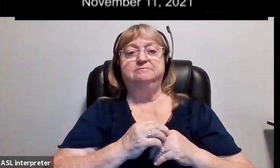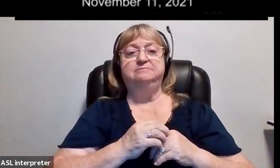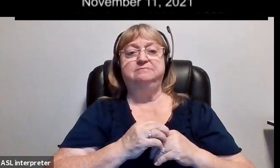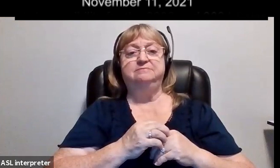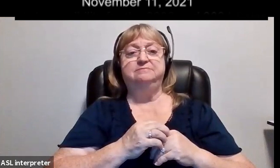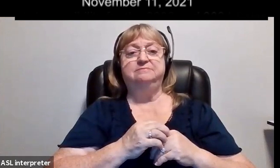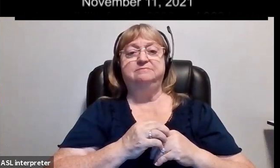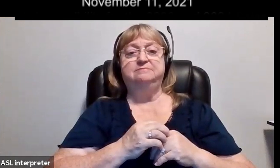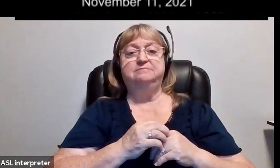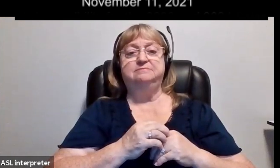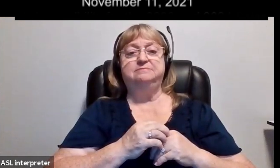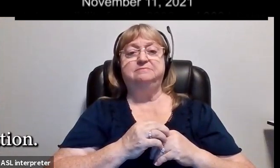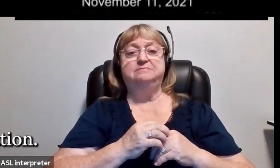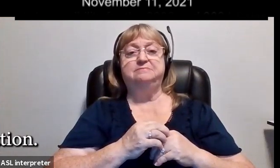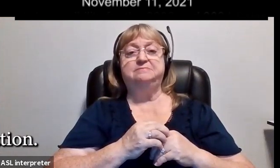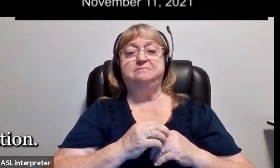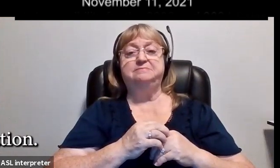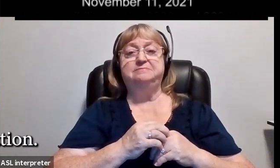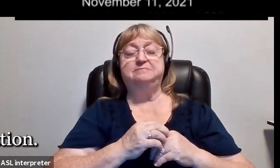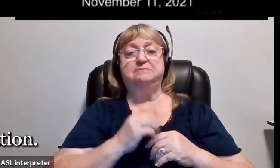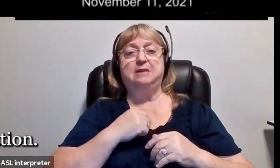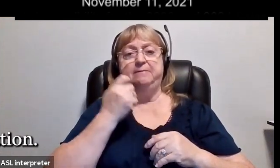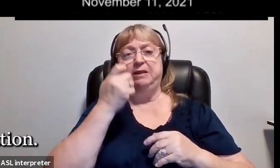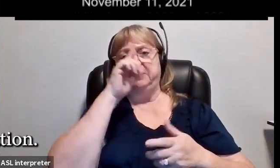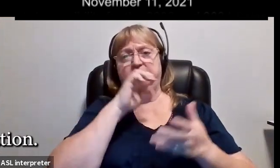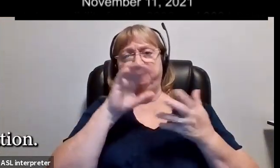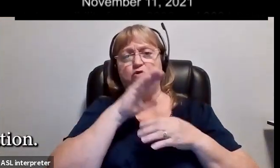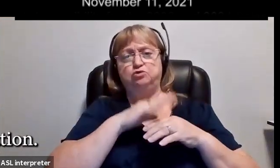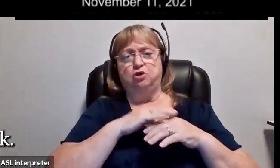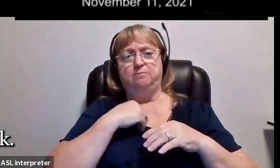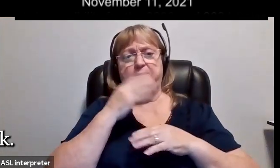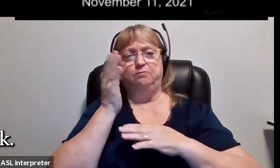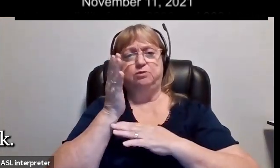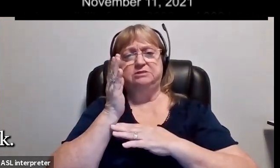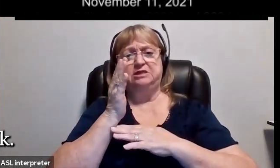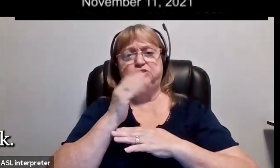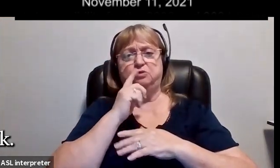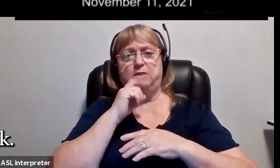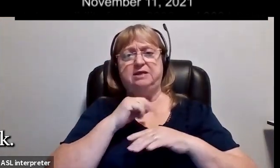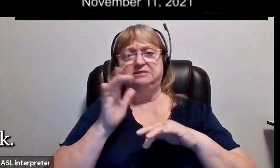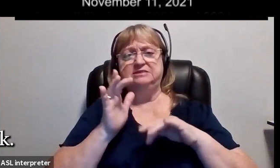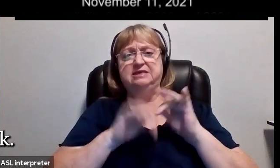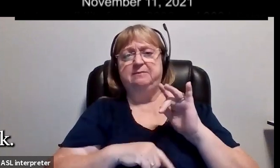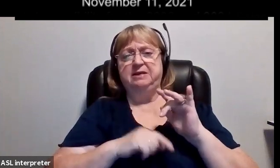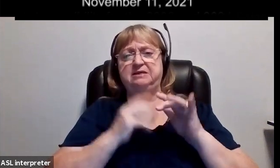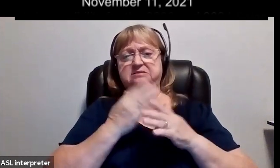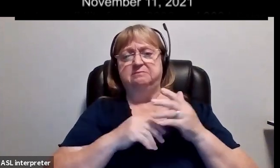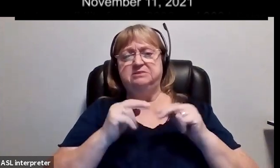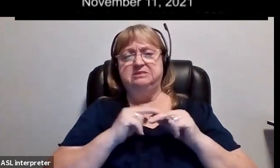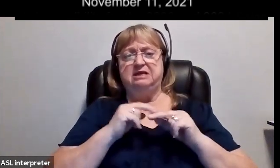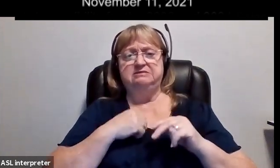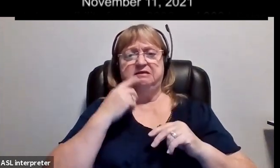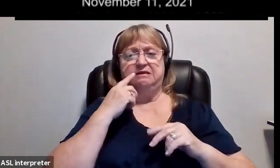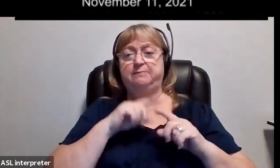3? Okay. I am a little confused on my presentation is skipping some slides here, I think, but